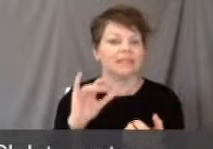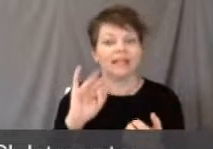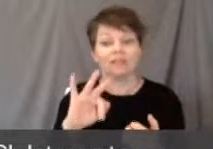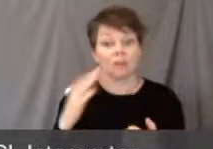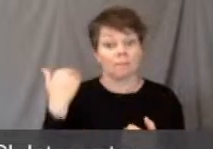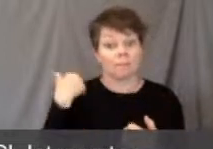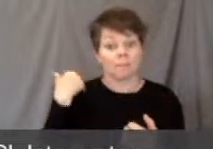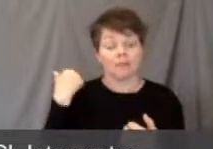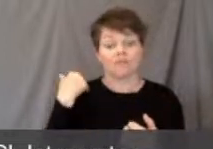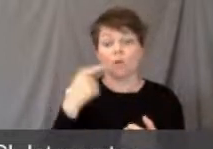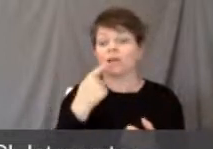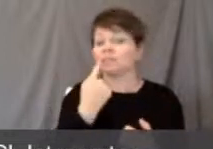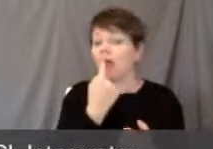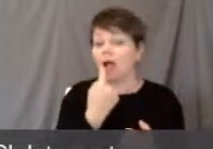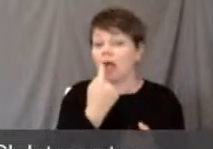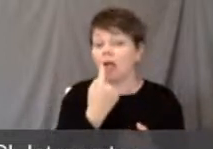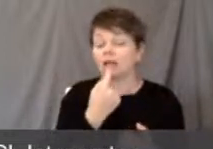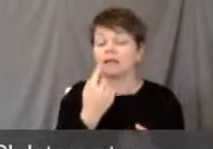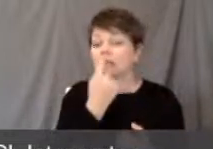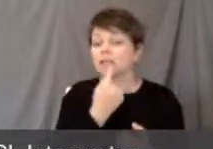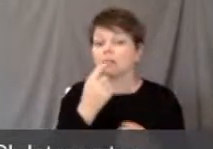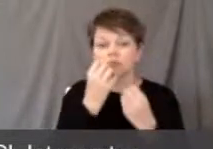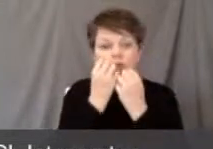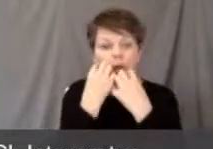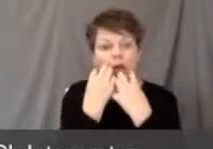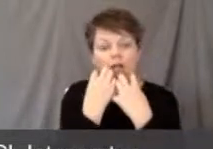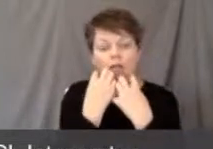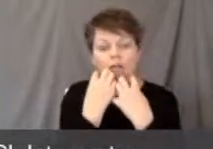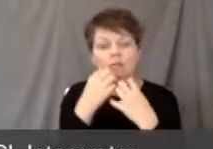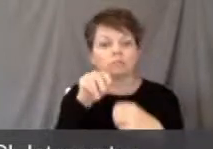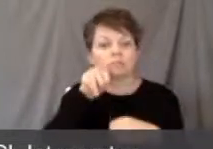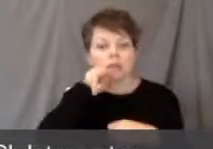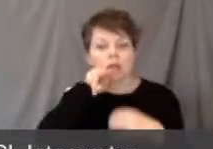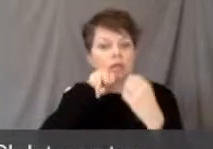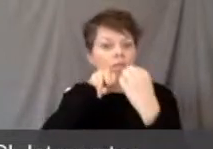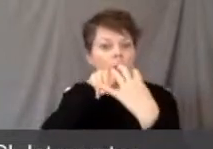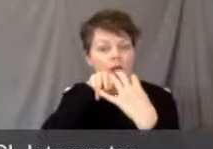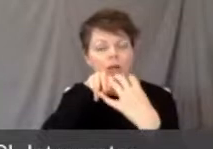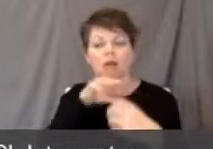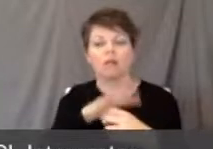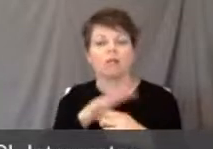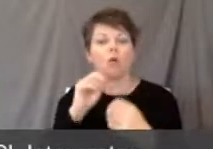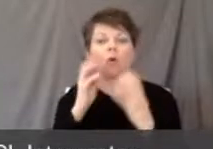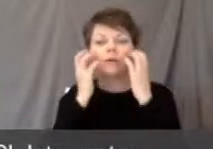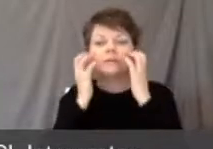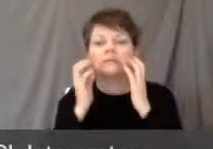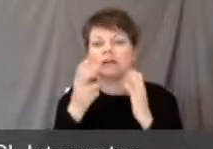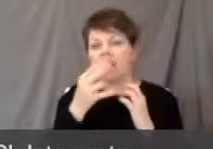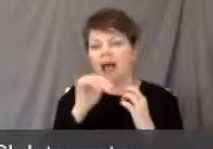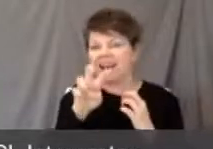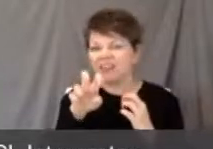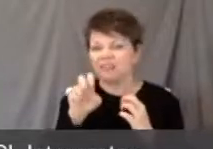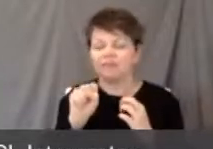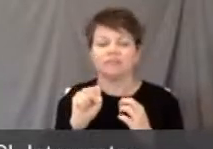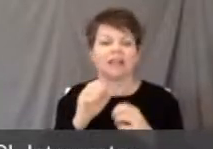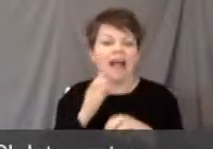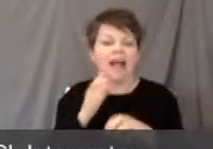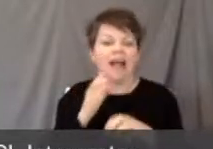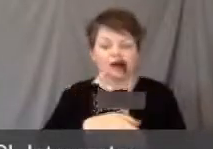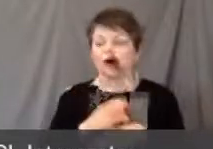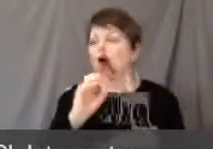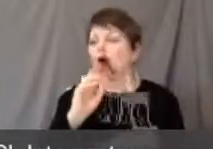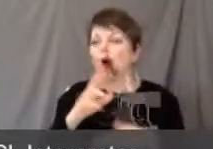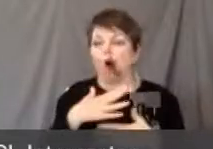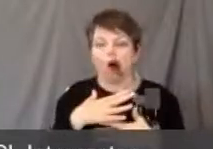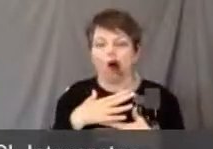swelling of the tongue or lips, pretty significant hives, any problems with wheezing or shortness of breath